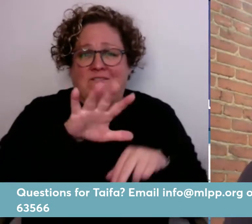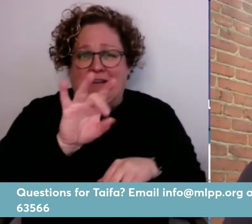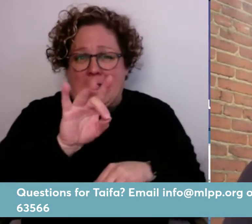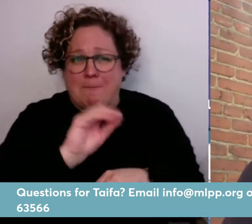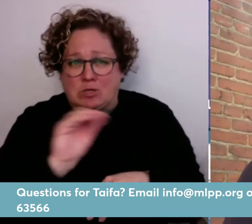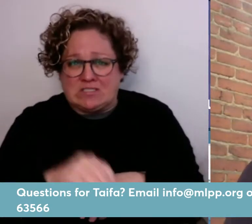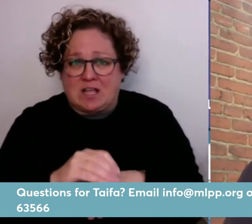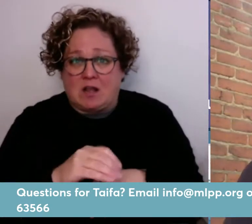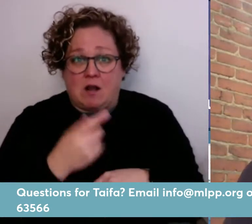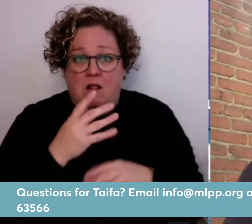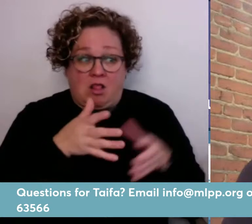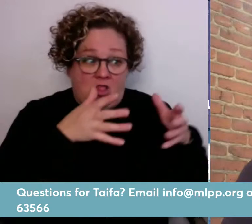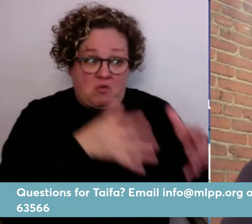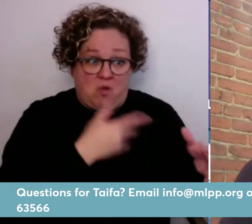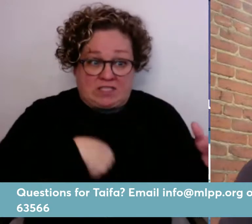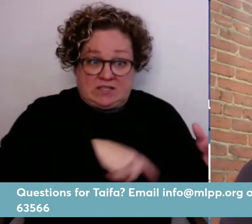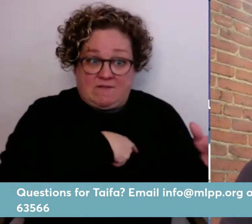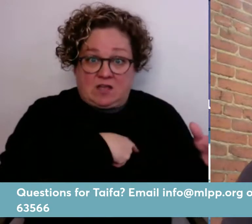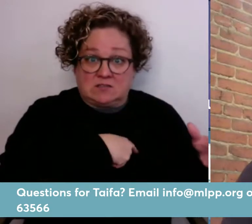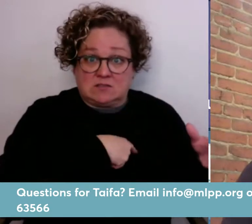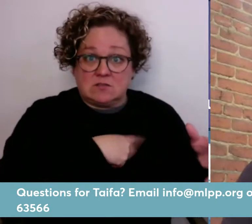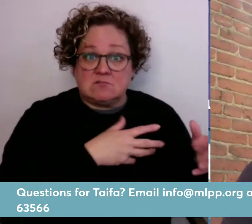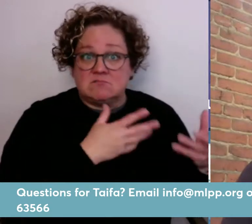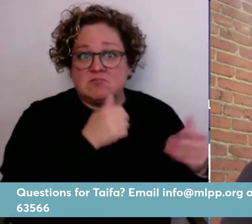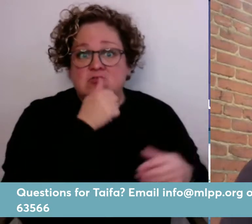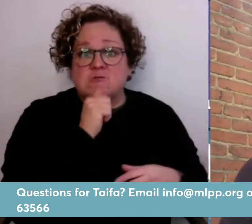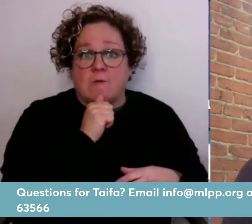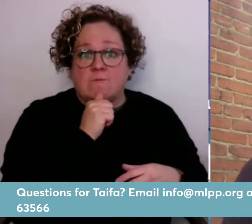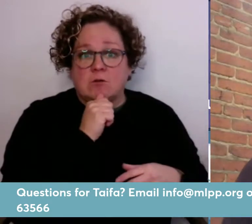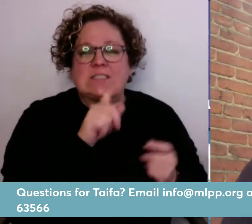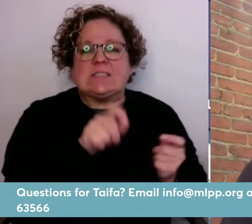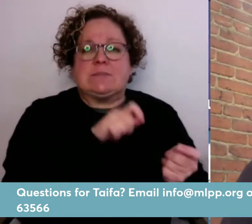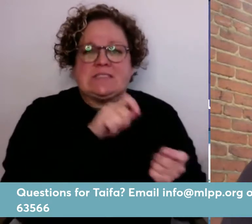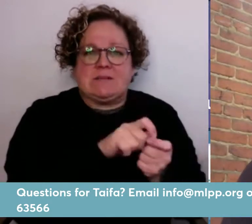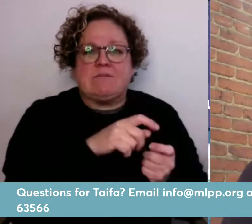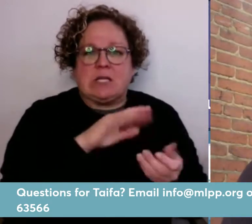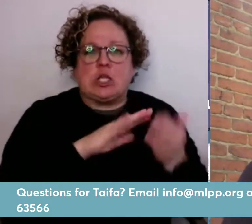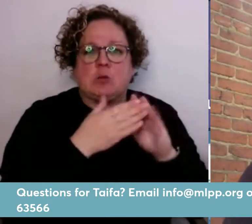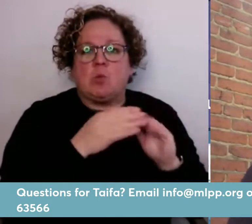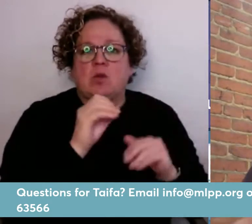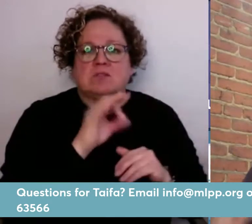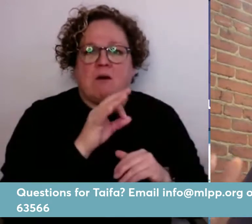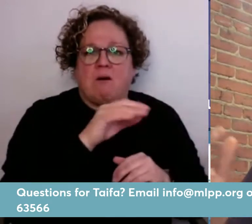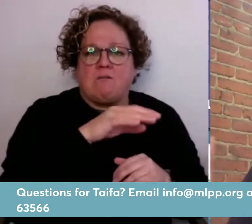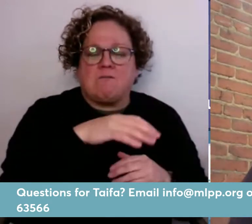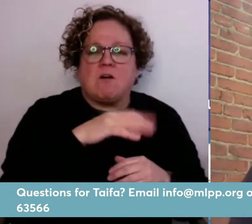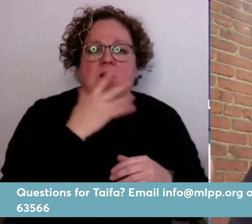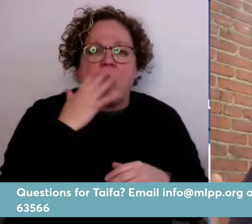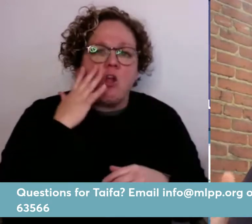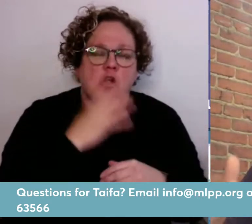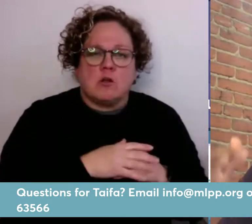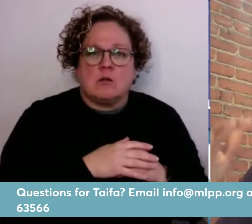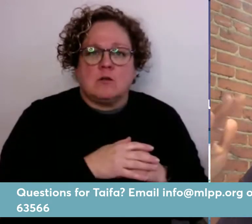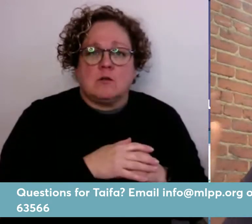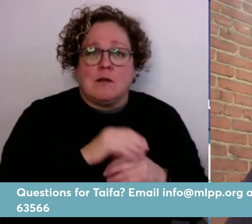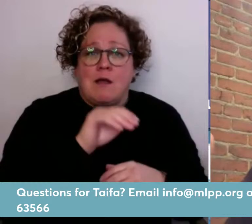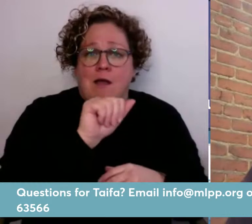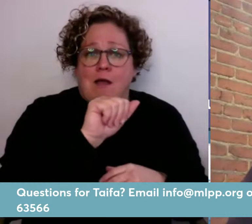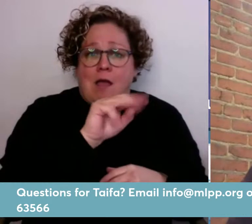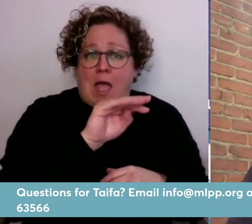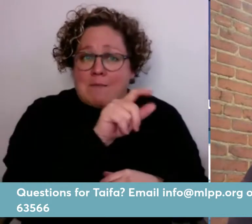have suffered, particularly communities of color. Amazon, for example, saw their profits